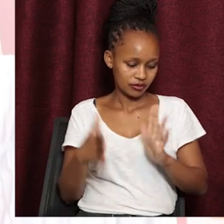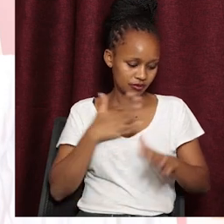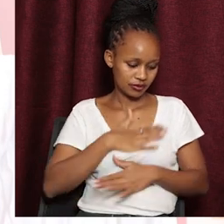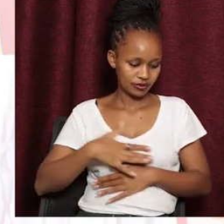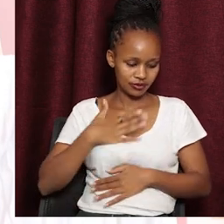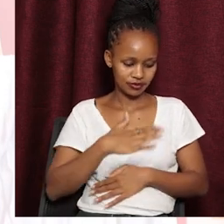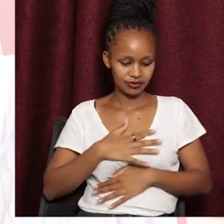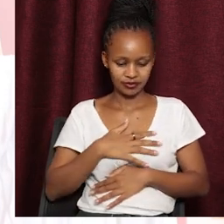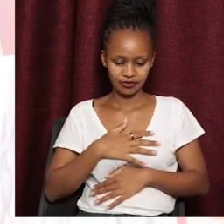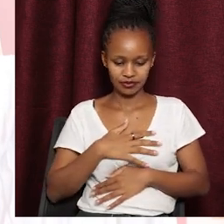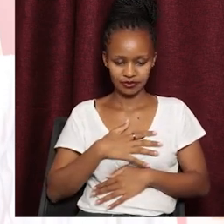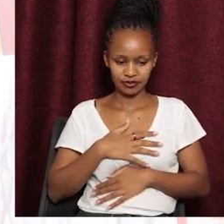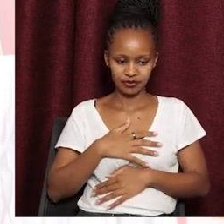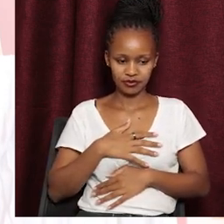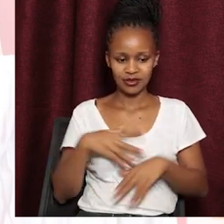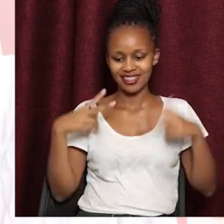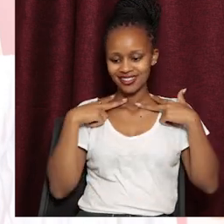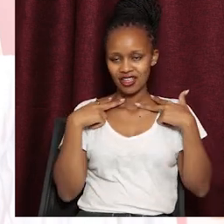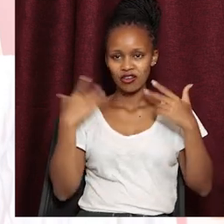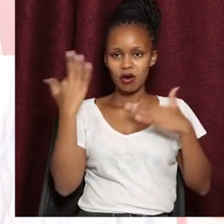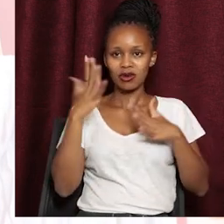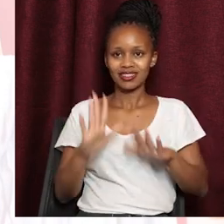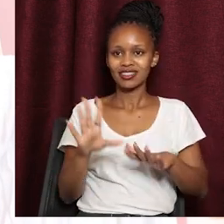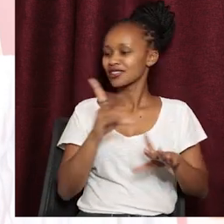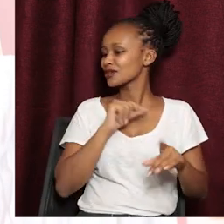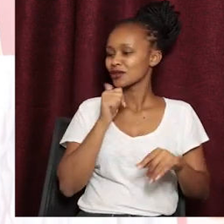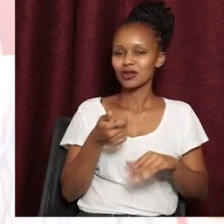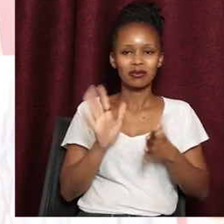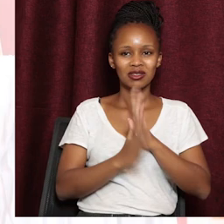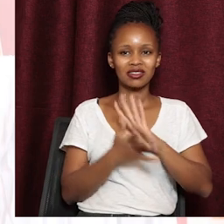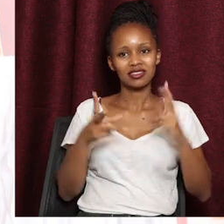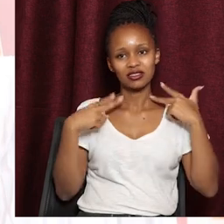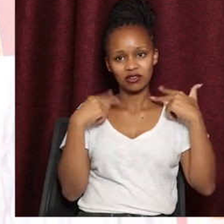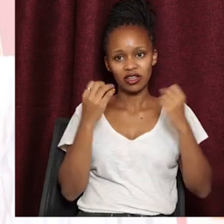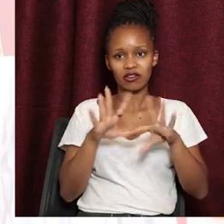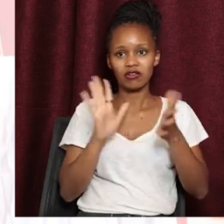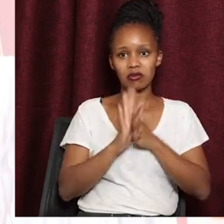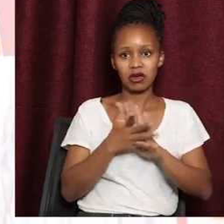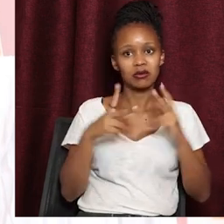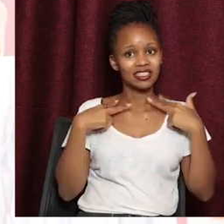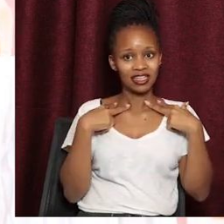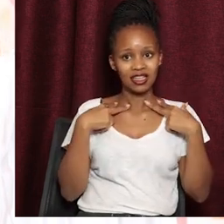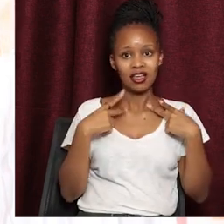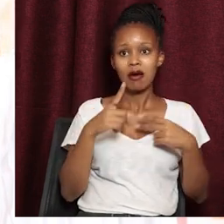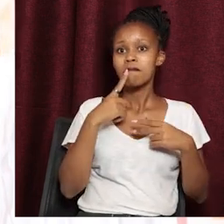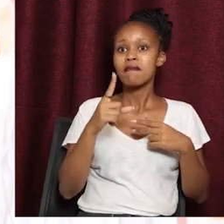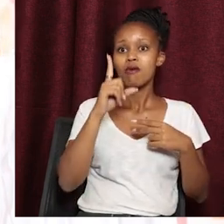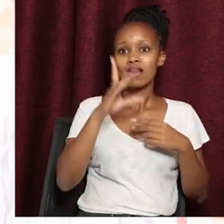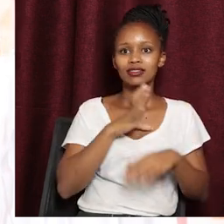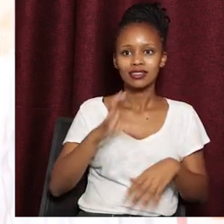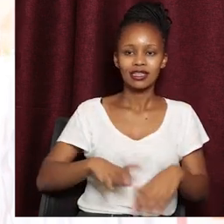Please, don't be a slave to your preachers. Do not be a slave. If you are to be a slave, be one of